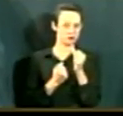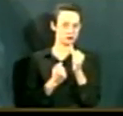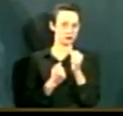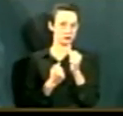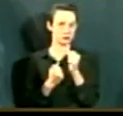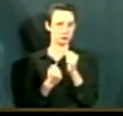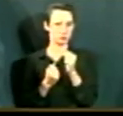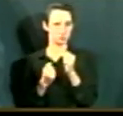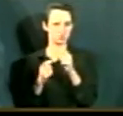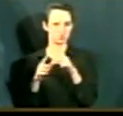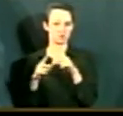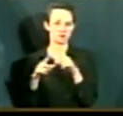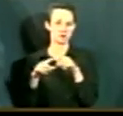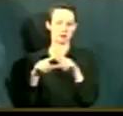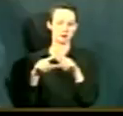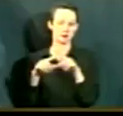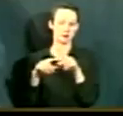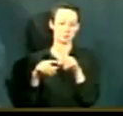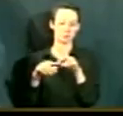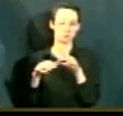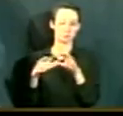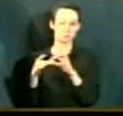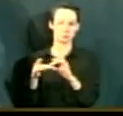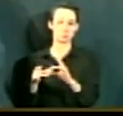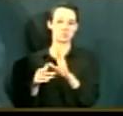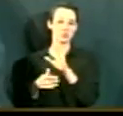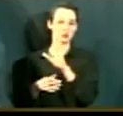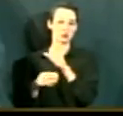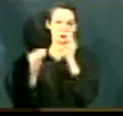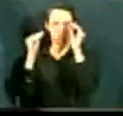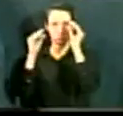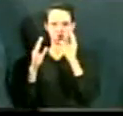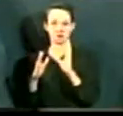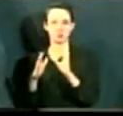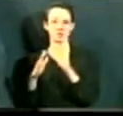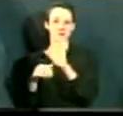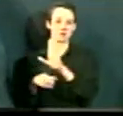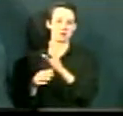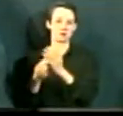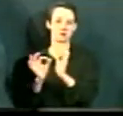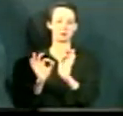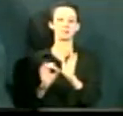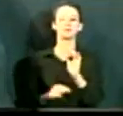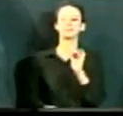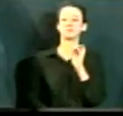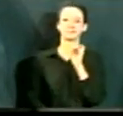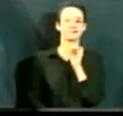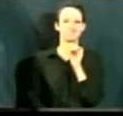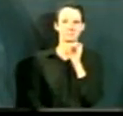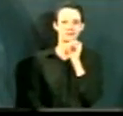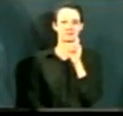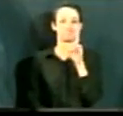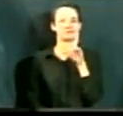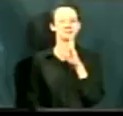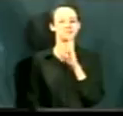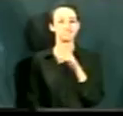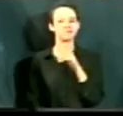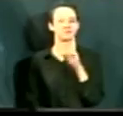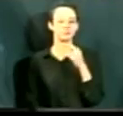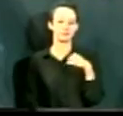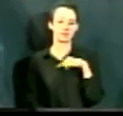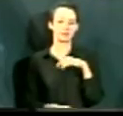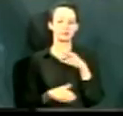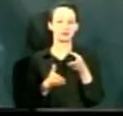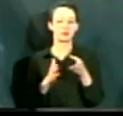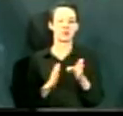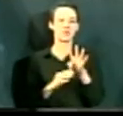an employee has? Not necessarily, because by us allowing the 403B to be in place, we are sponsoring